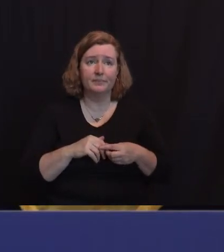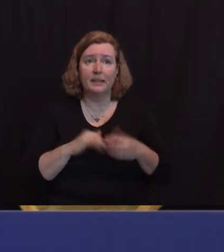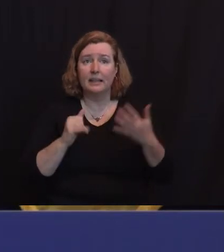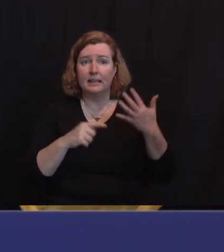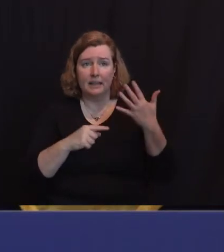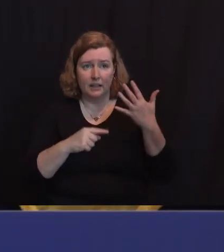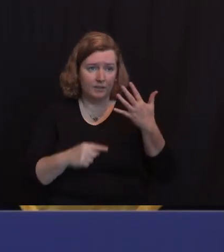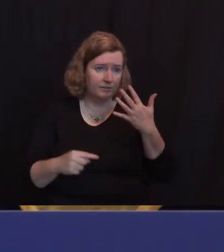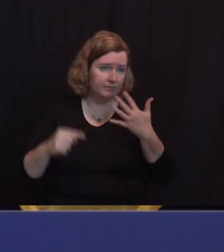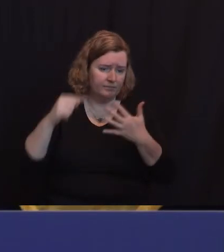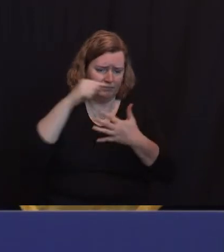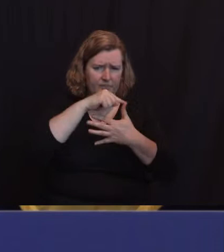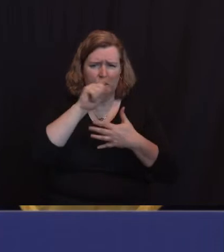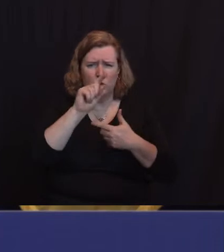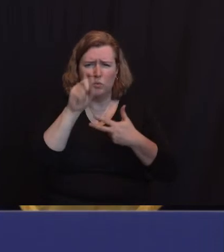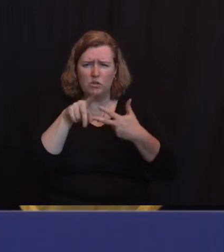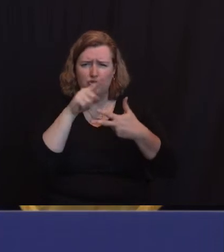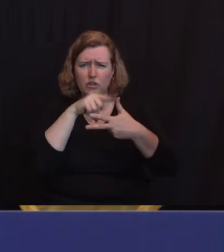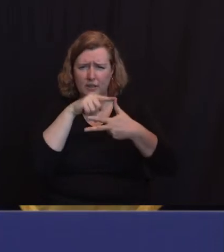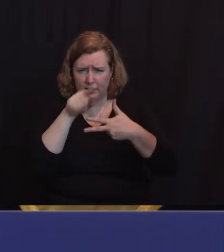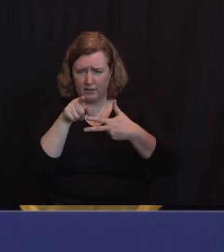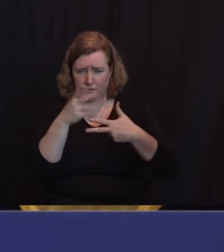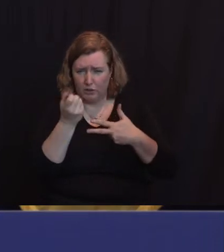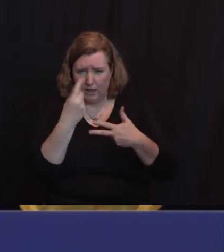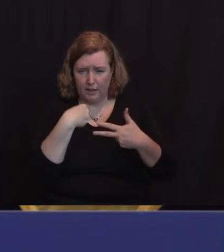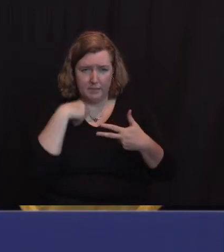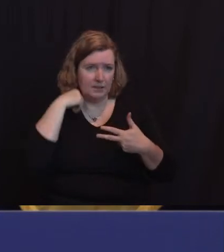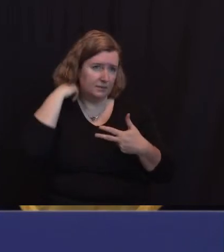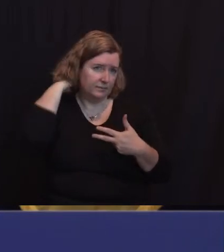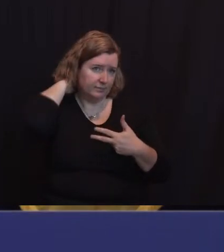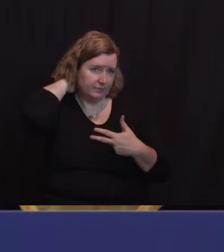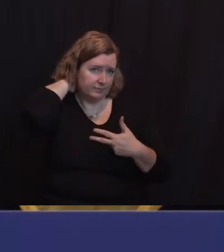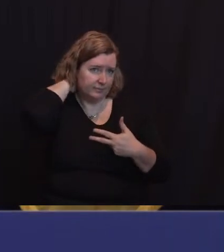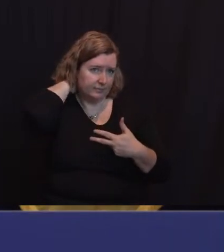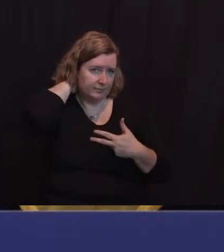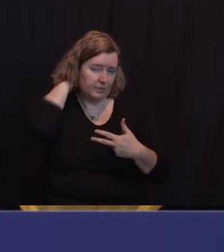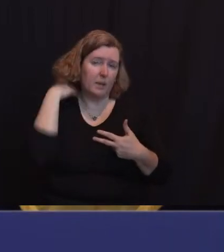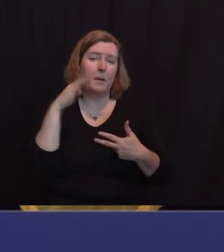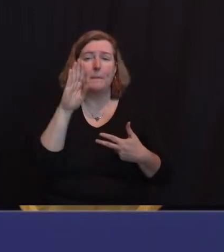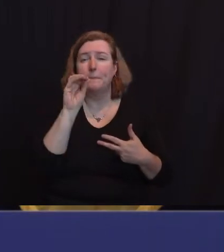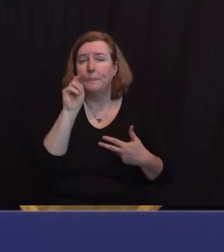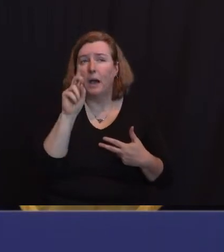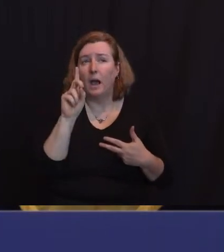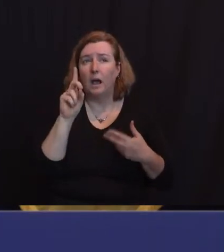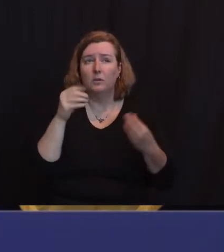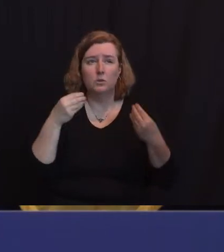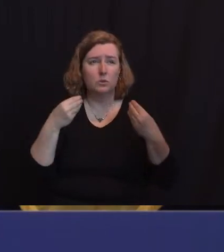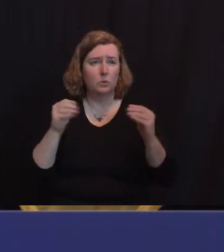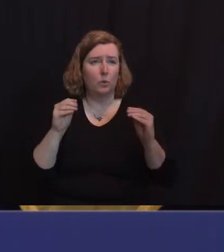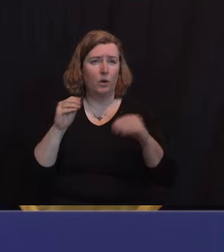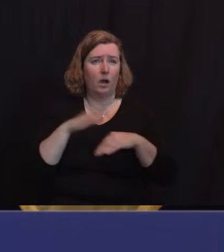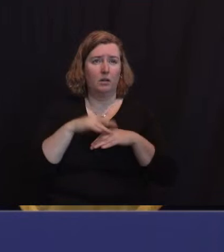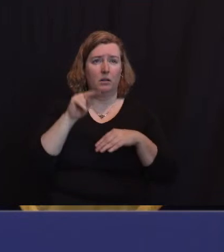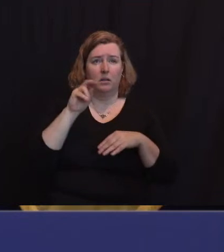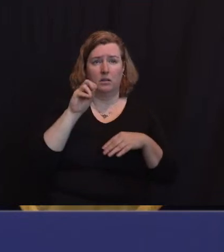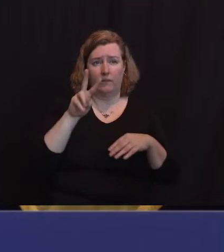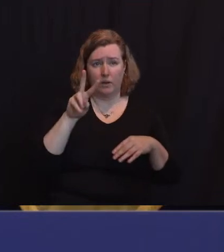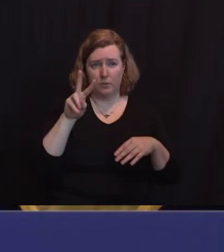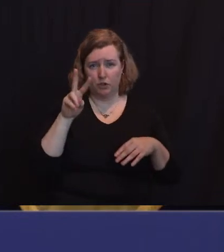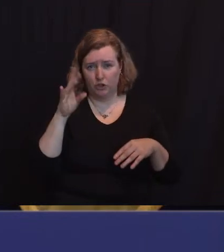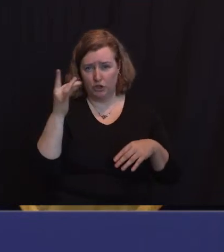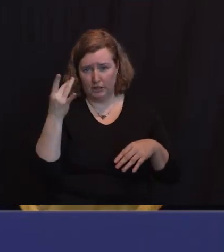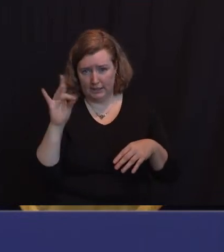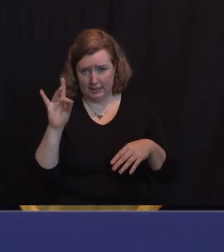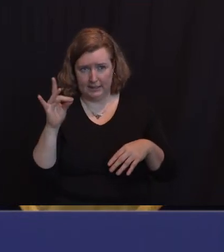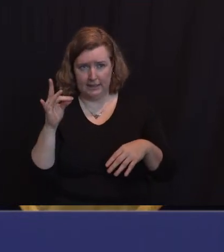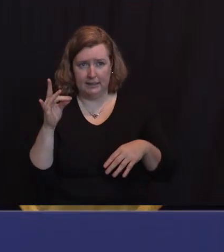order. I think we sold the bonds on November 18th, if I'm not mistaken. So